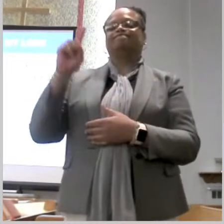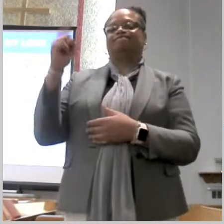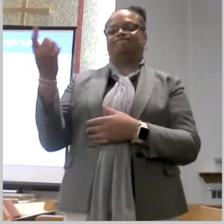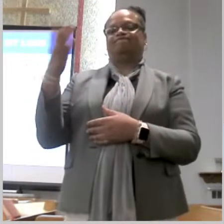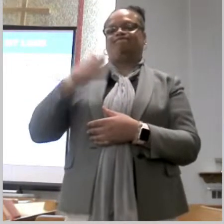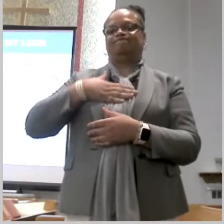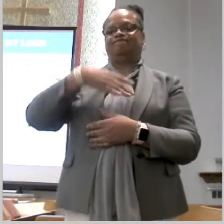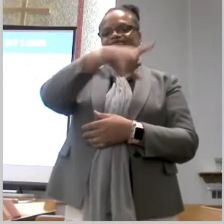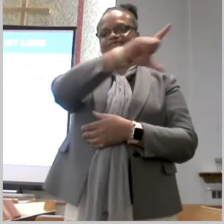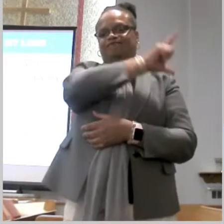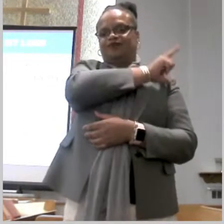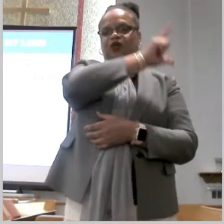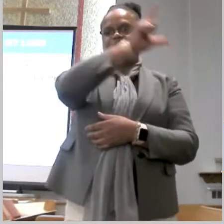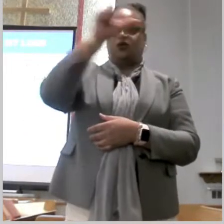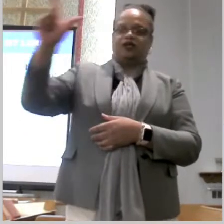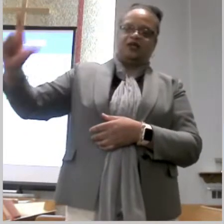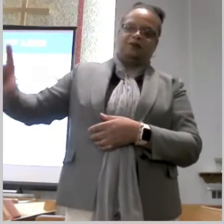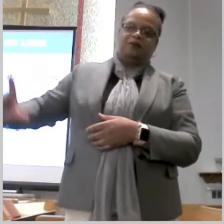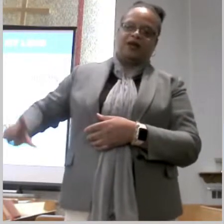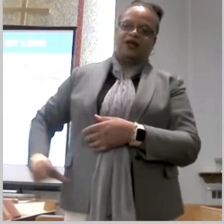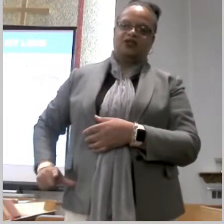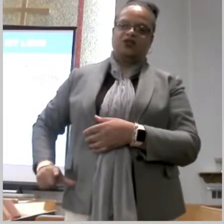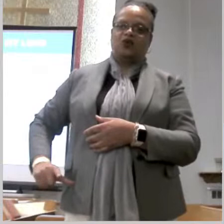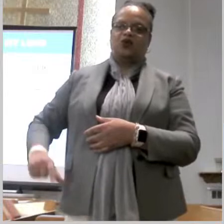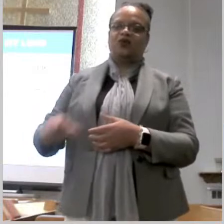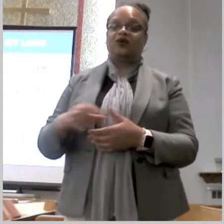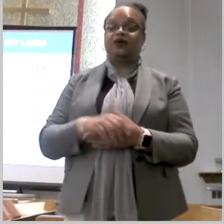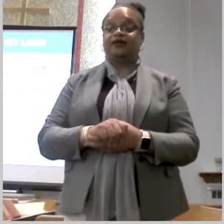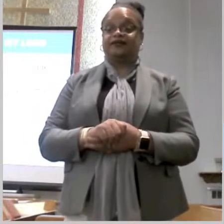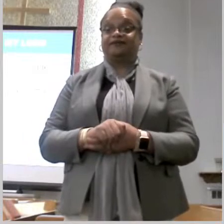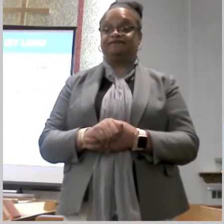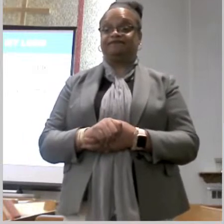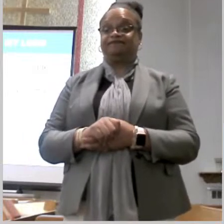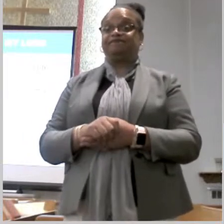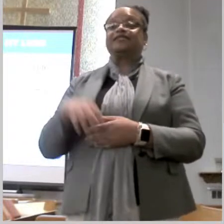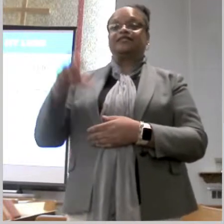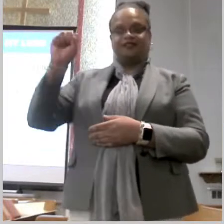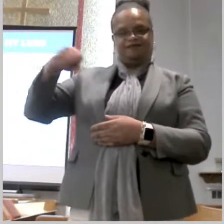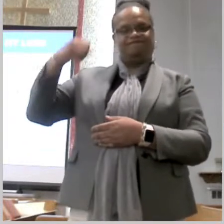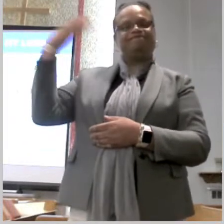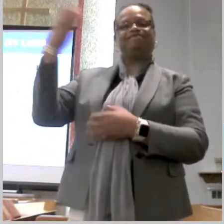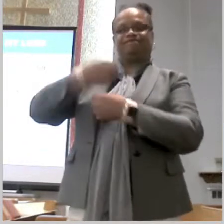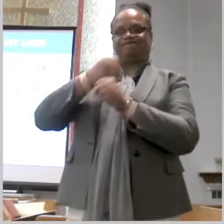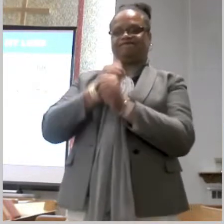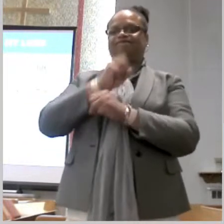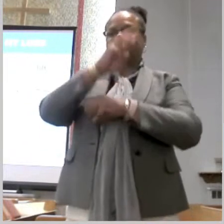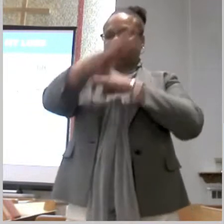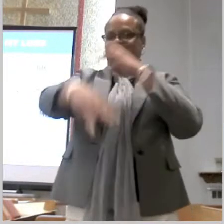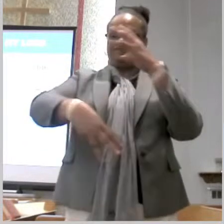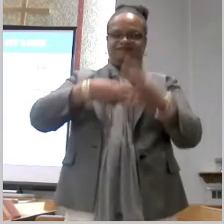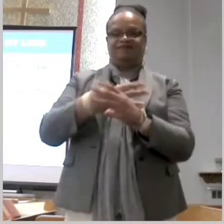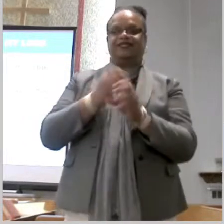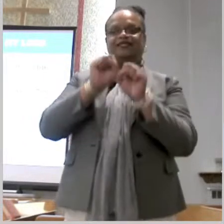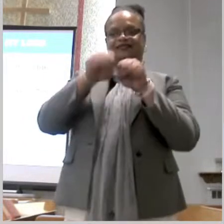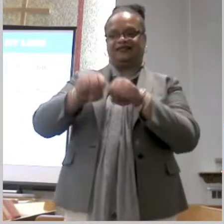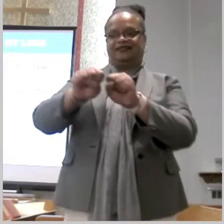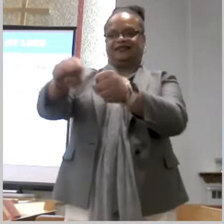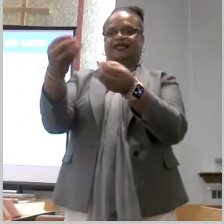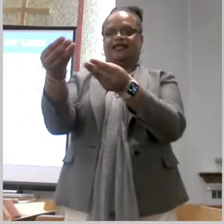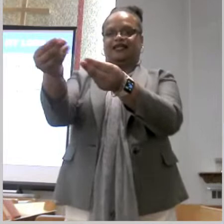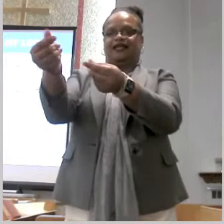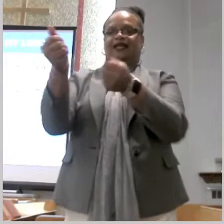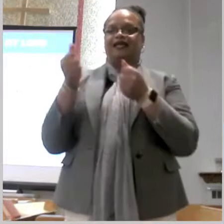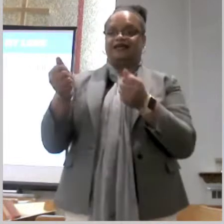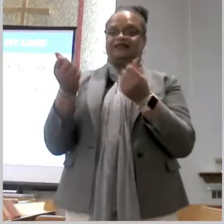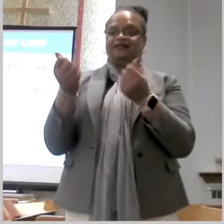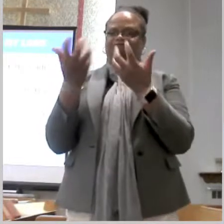of Kings. Nobody but my Lord. Yes, He made the world, He made the sea and